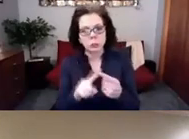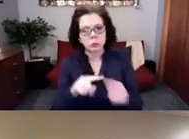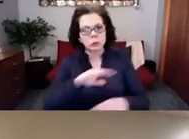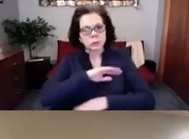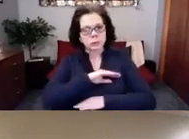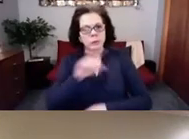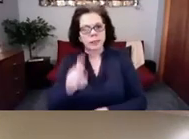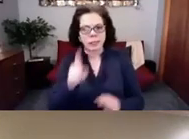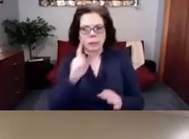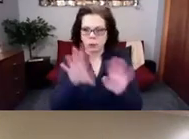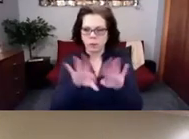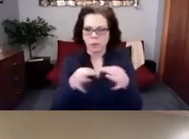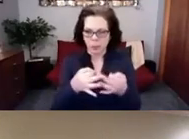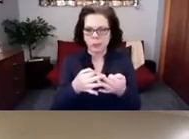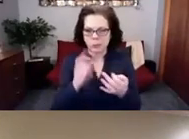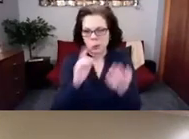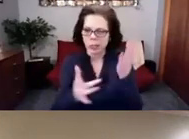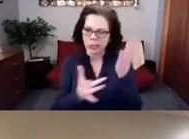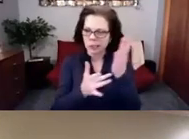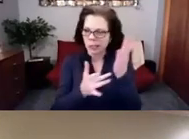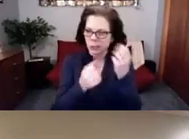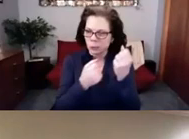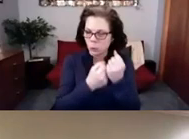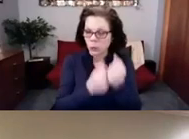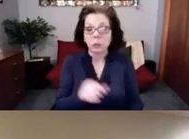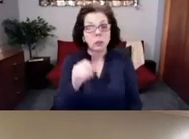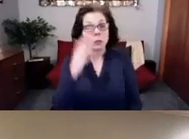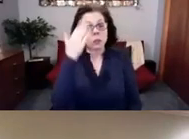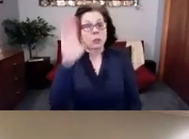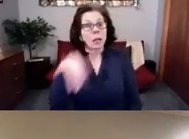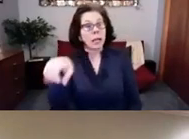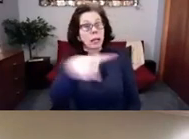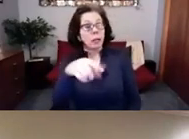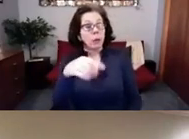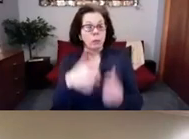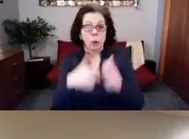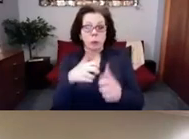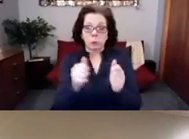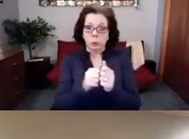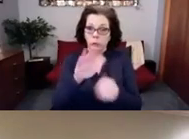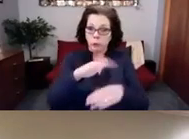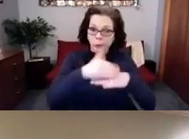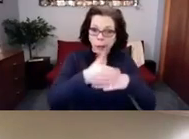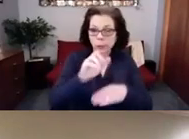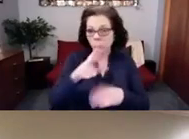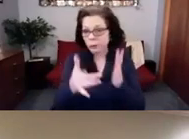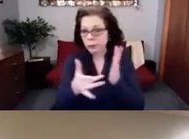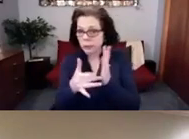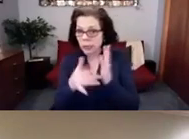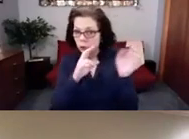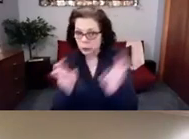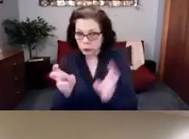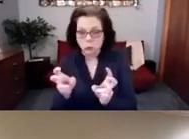our families. If you are struggling with technology issues, you can go to